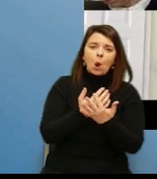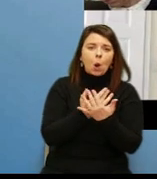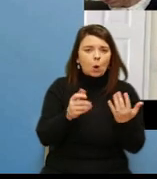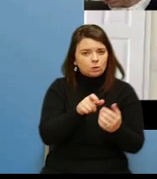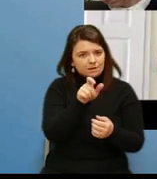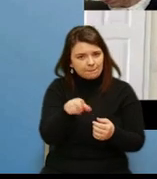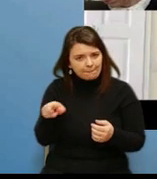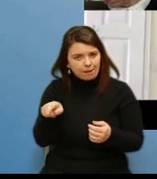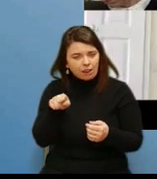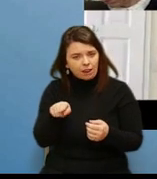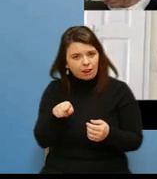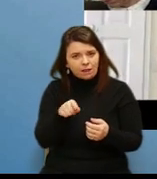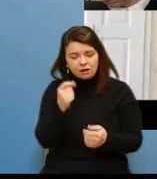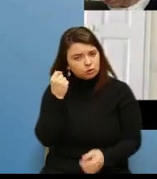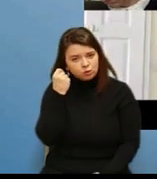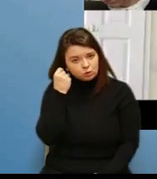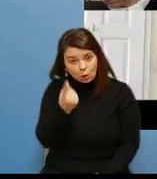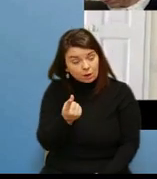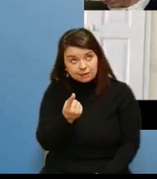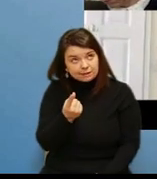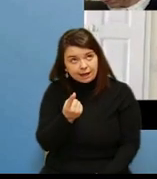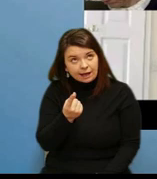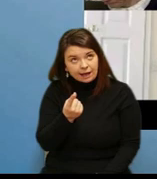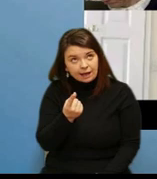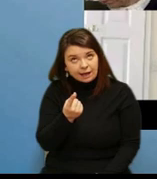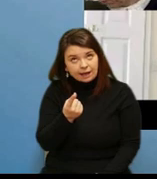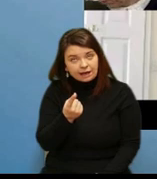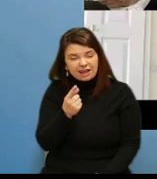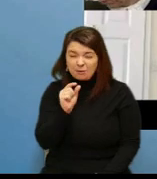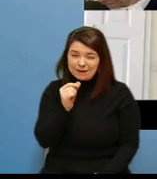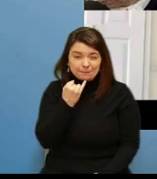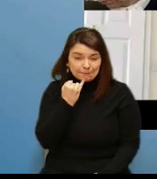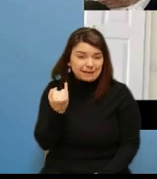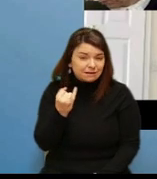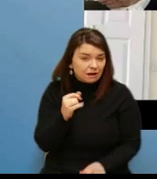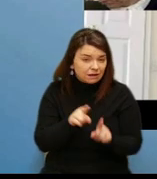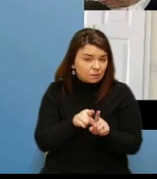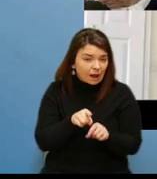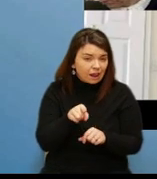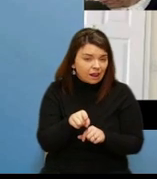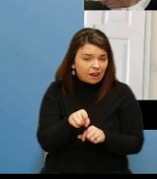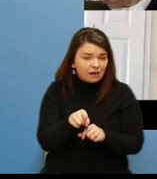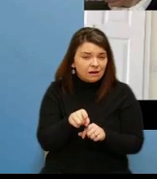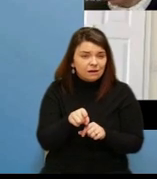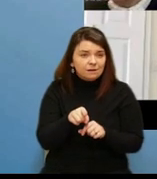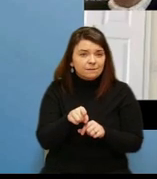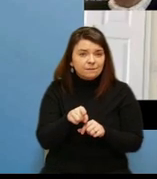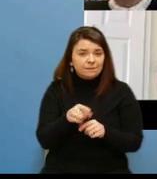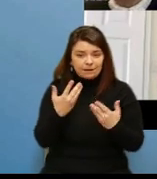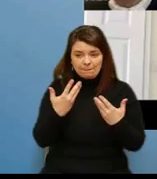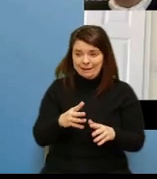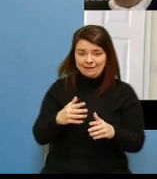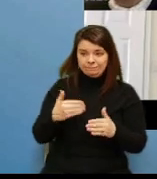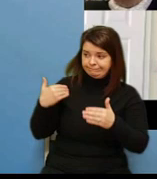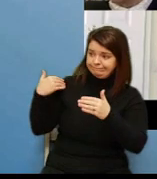is a large number of people simply do not understand and frankly feel a little bitter